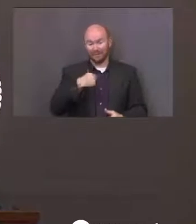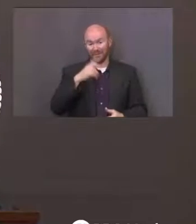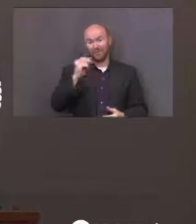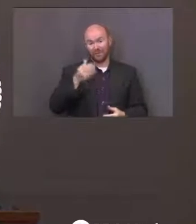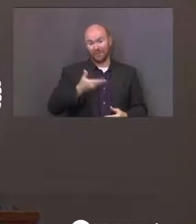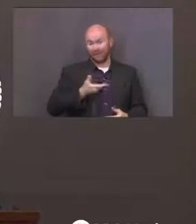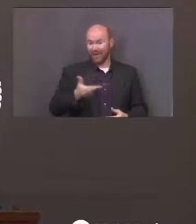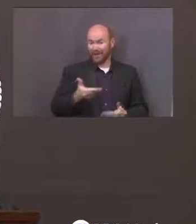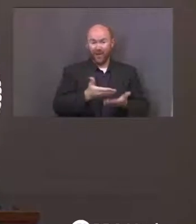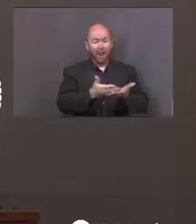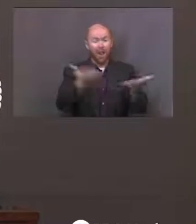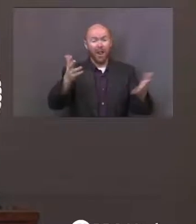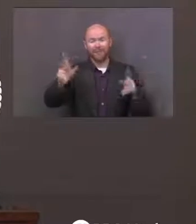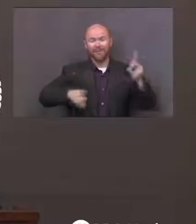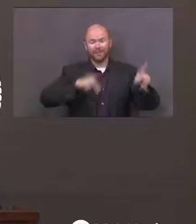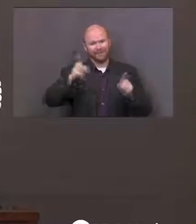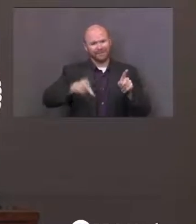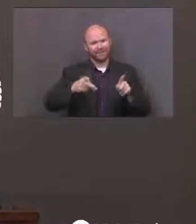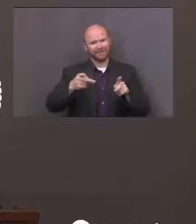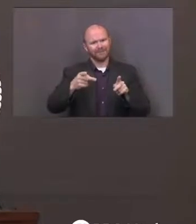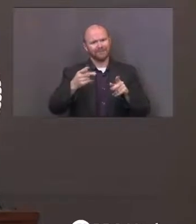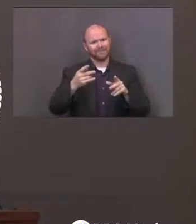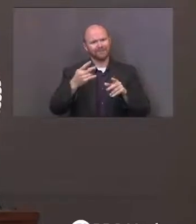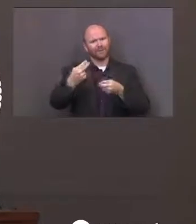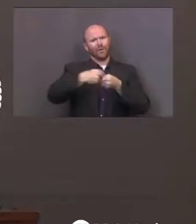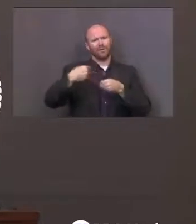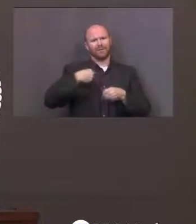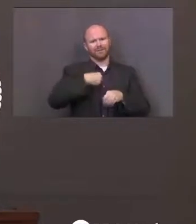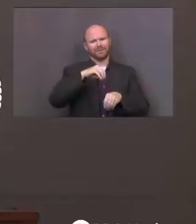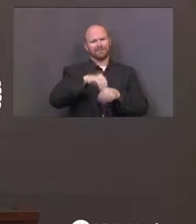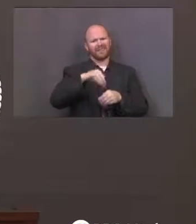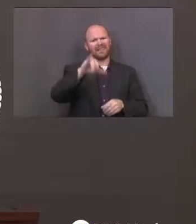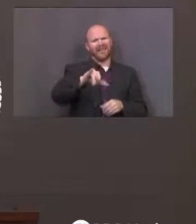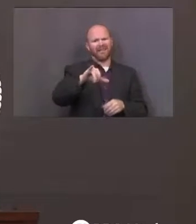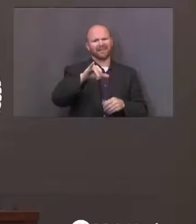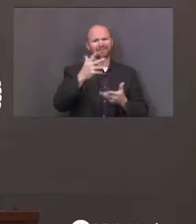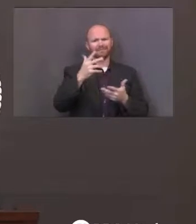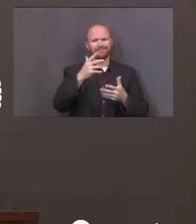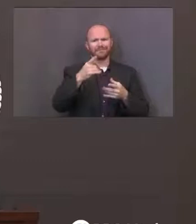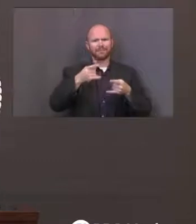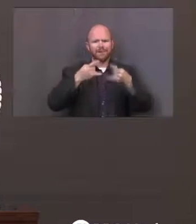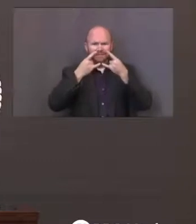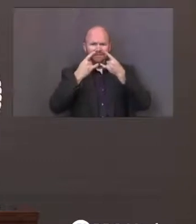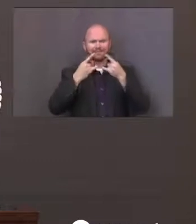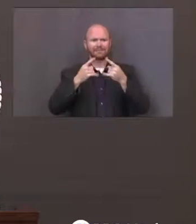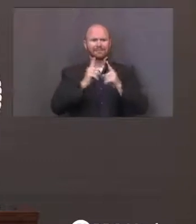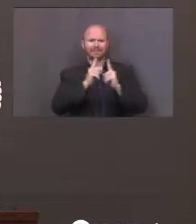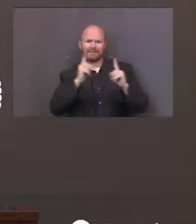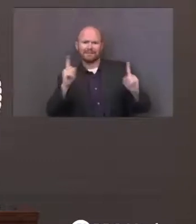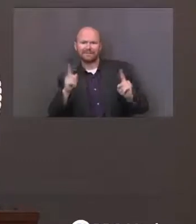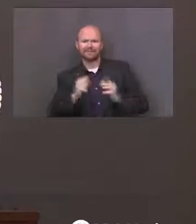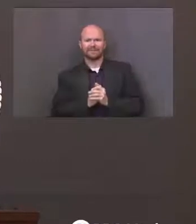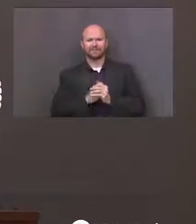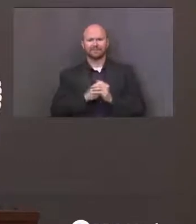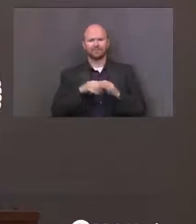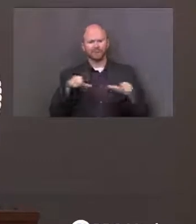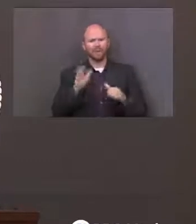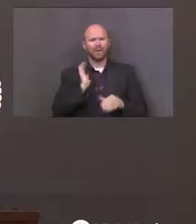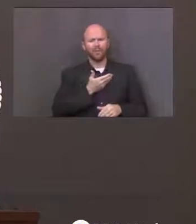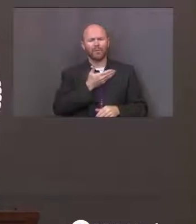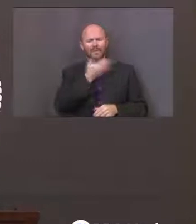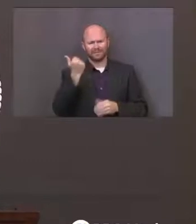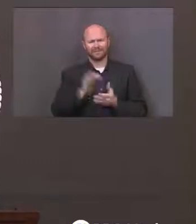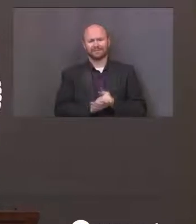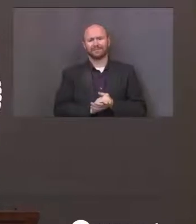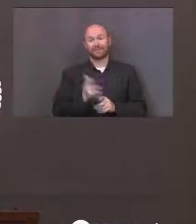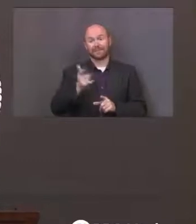to work with us together on that. Early on, our needs were, this was kind of a sudden impact on